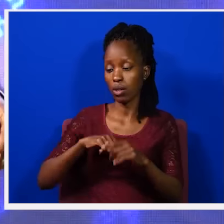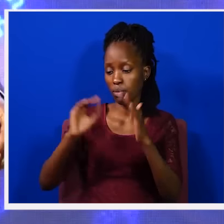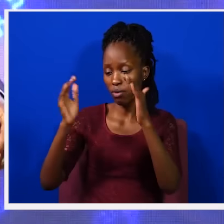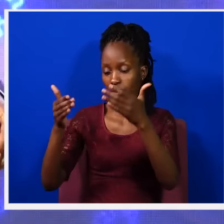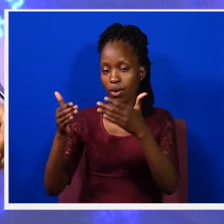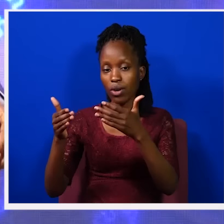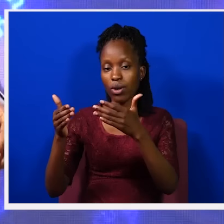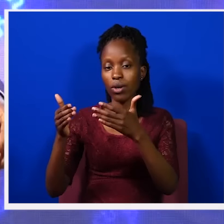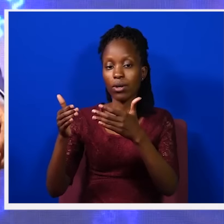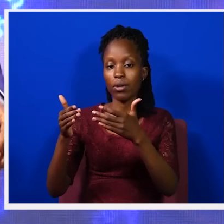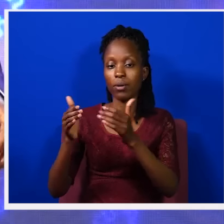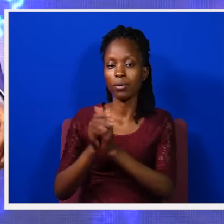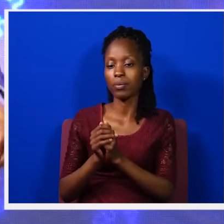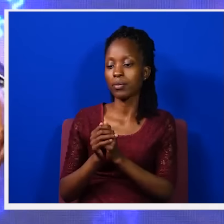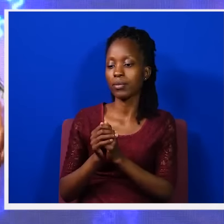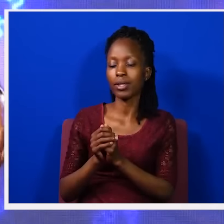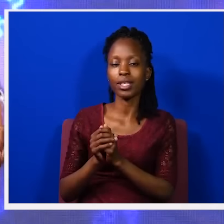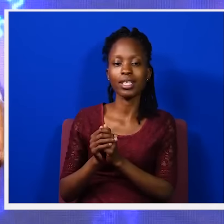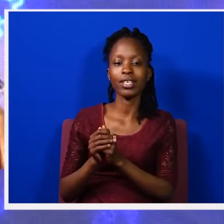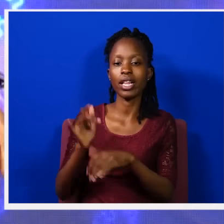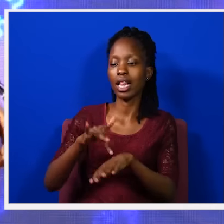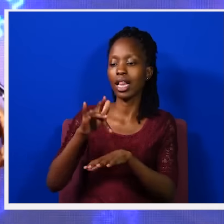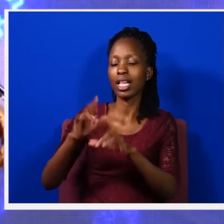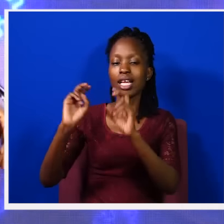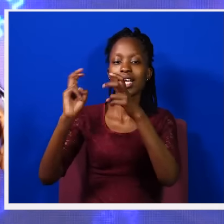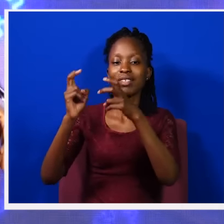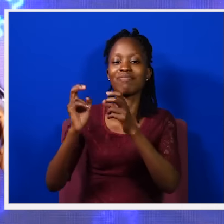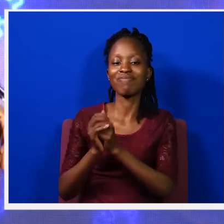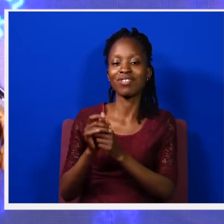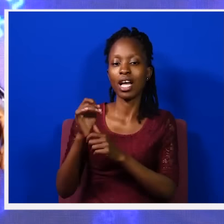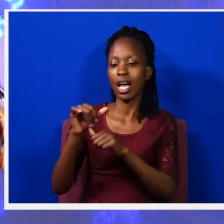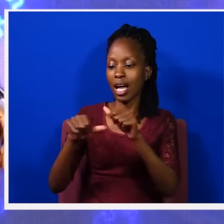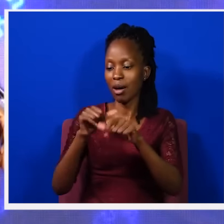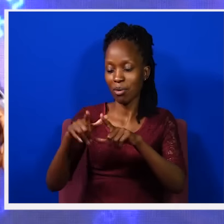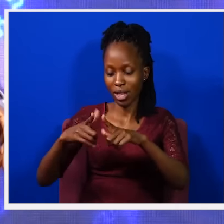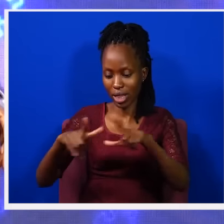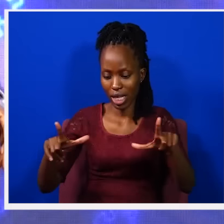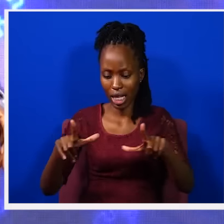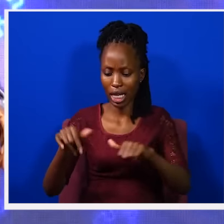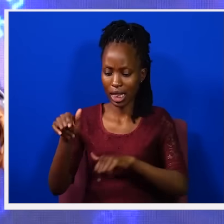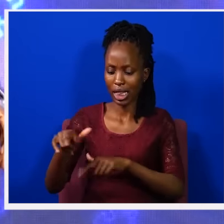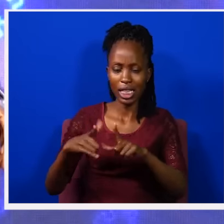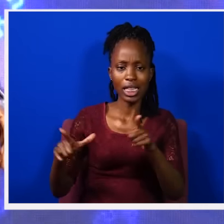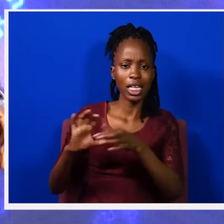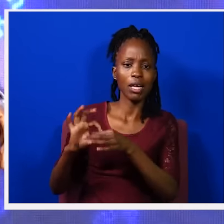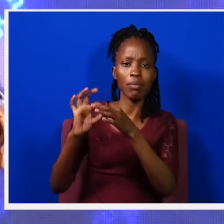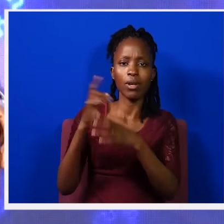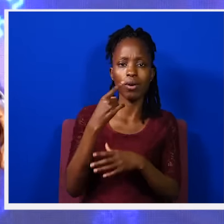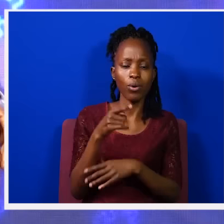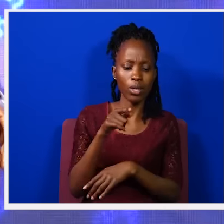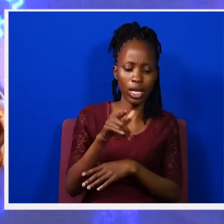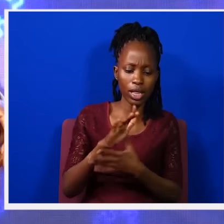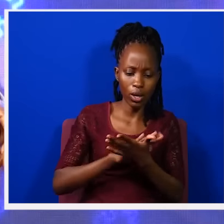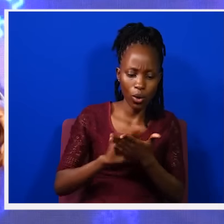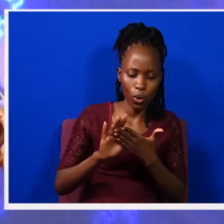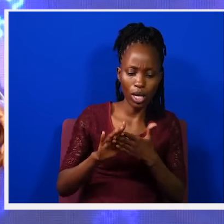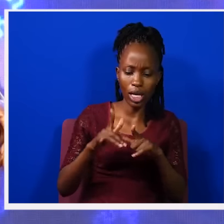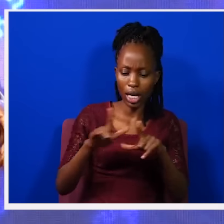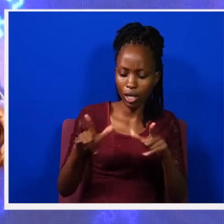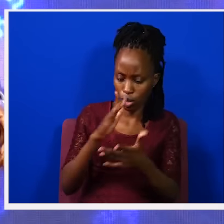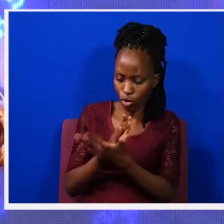the sensitive subject of the whole issue of the land. Whose land is it? Is the Holy Land